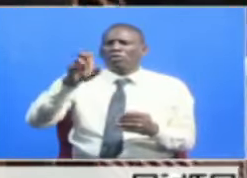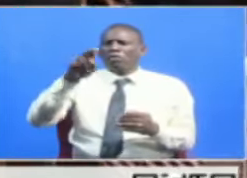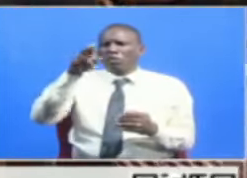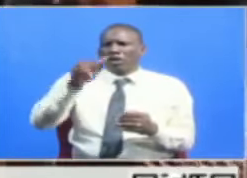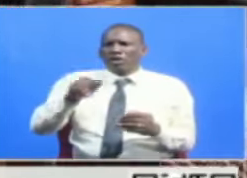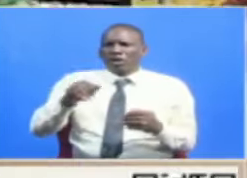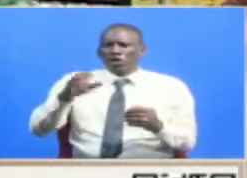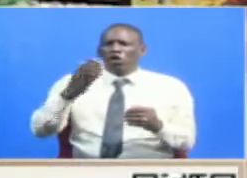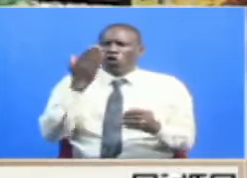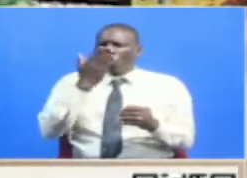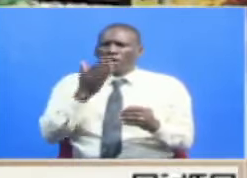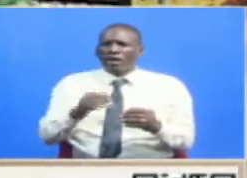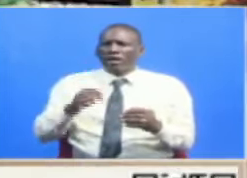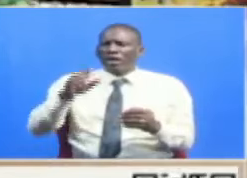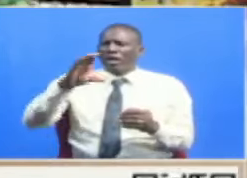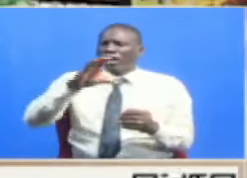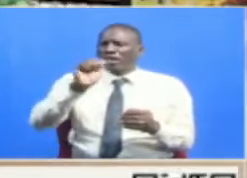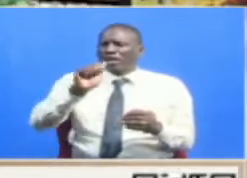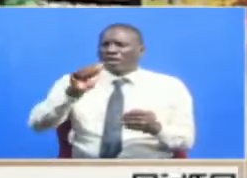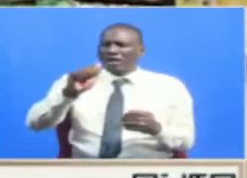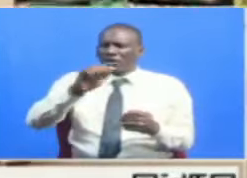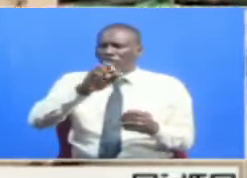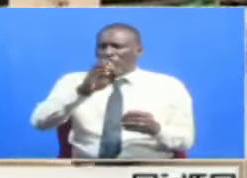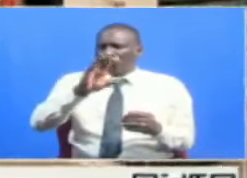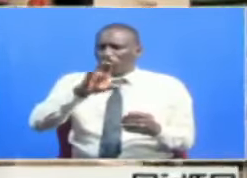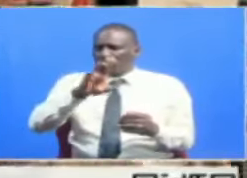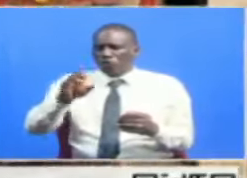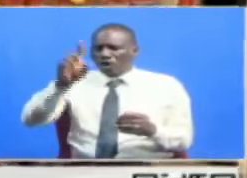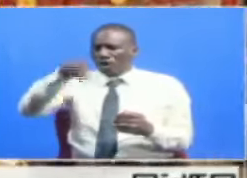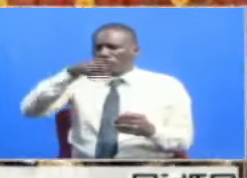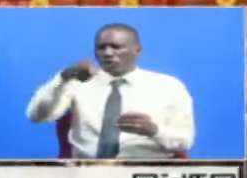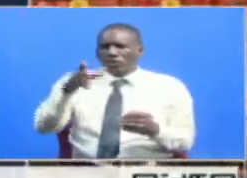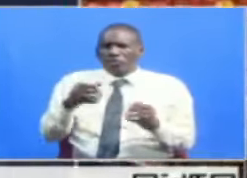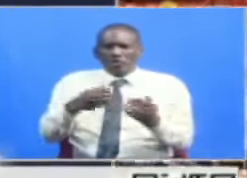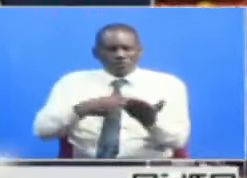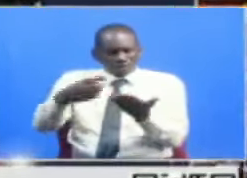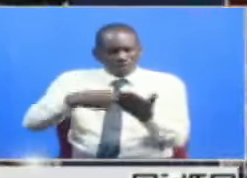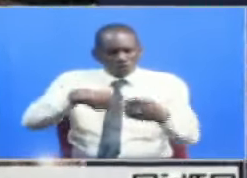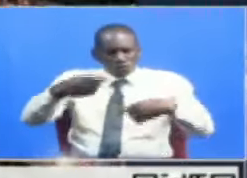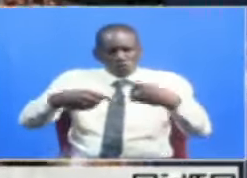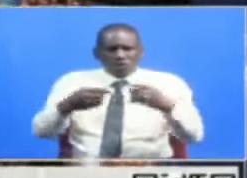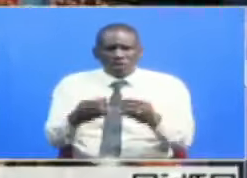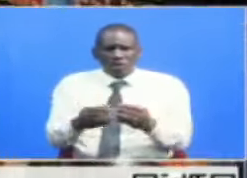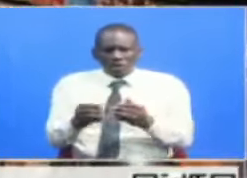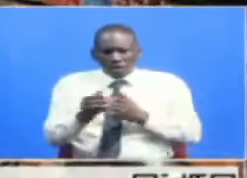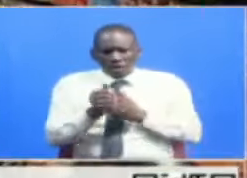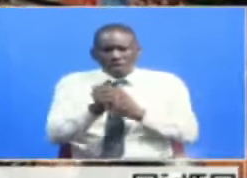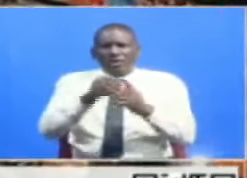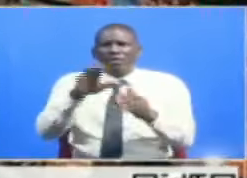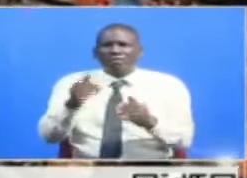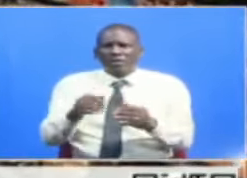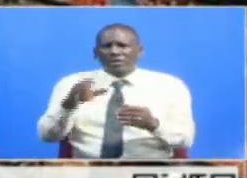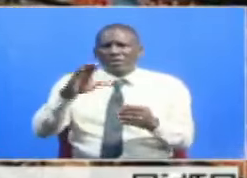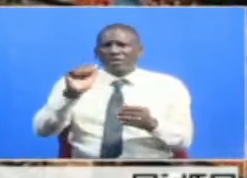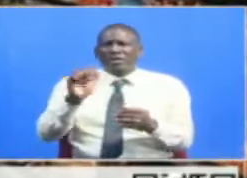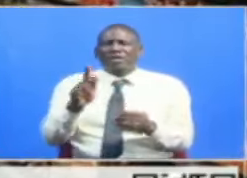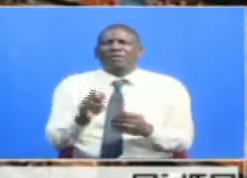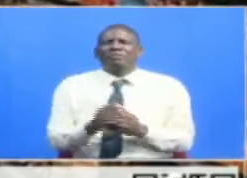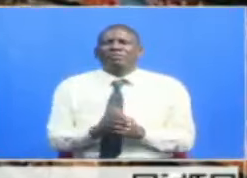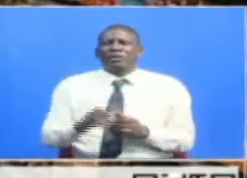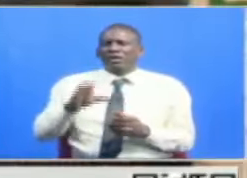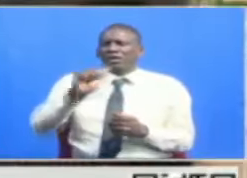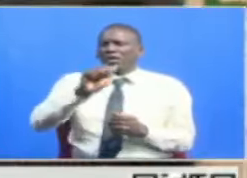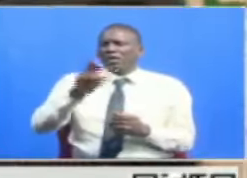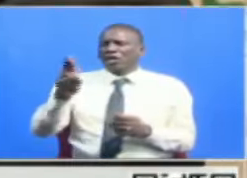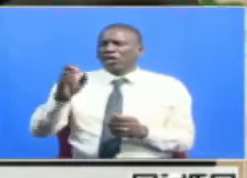its dealing with the manufacturer, despite there being a negotiation process intermediated by the CAK. Carrefour did